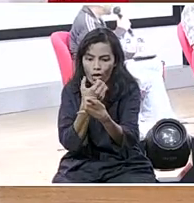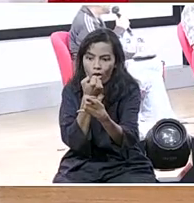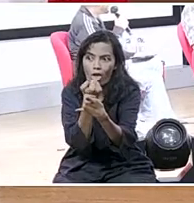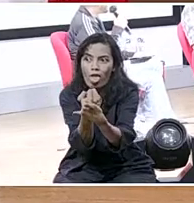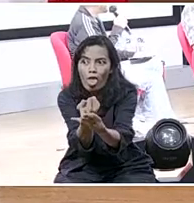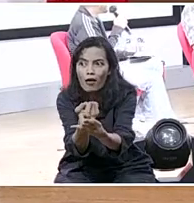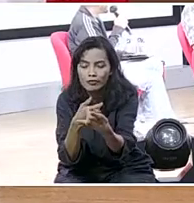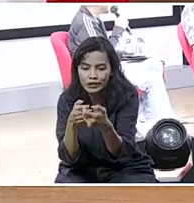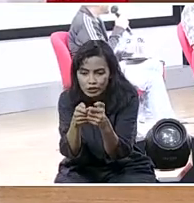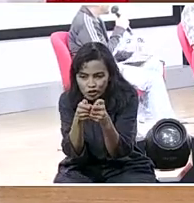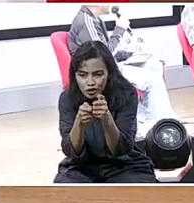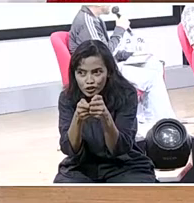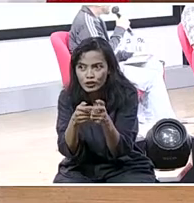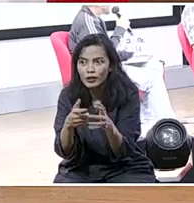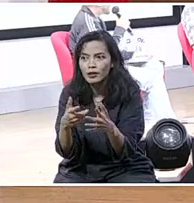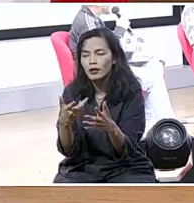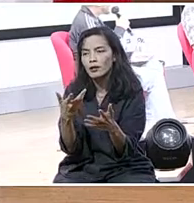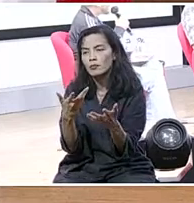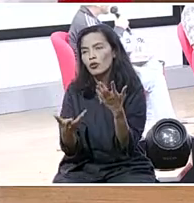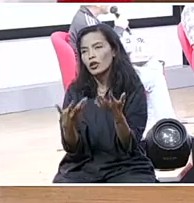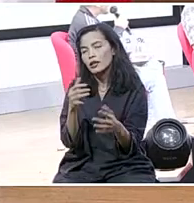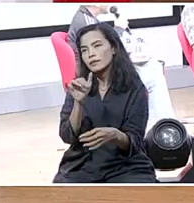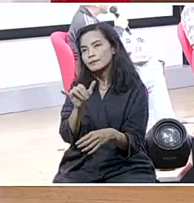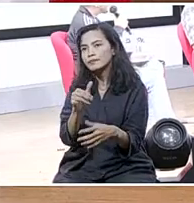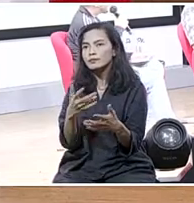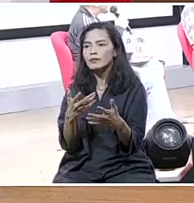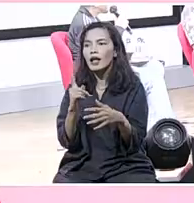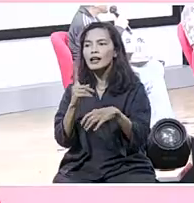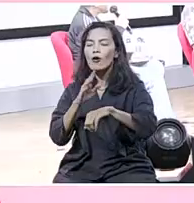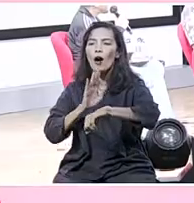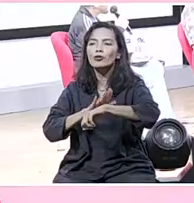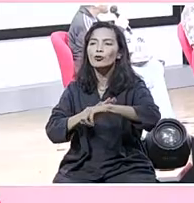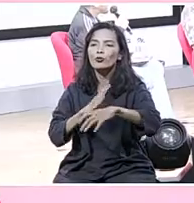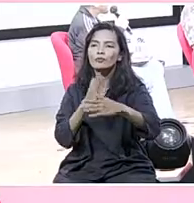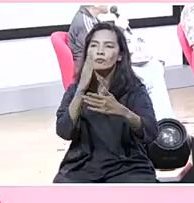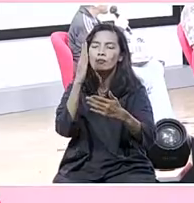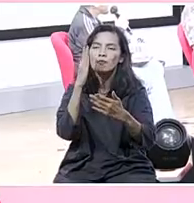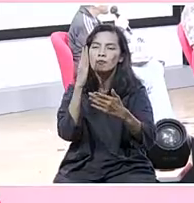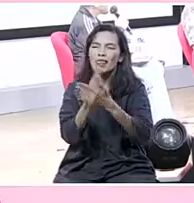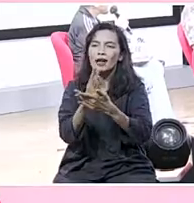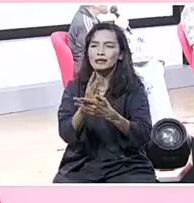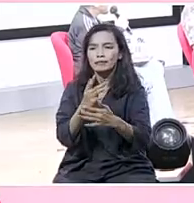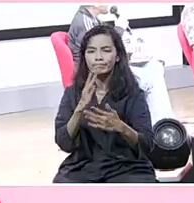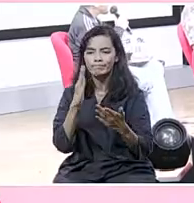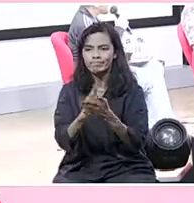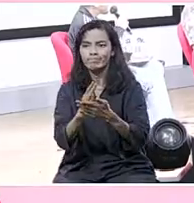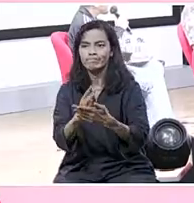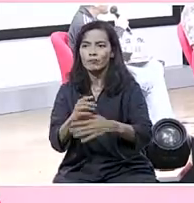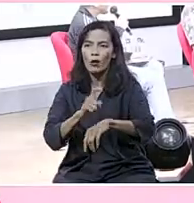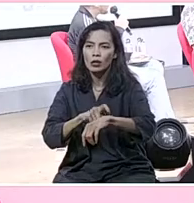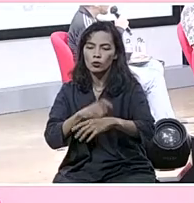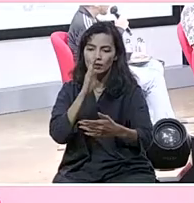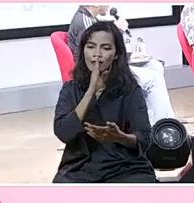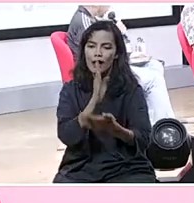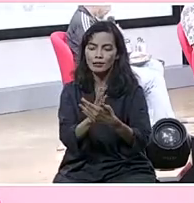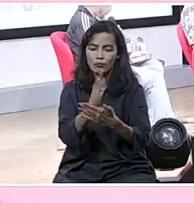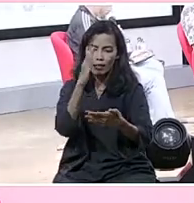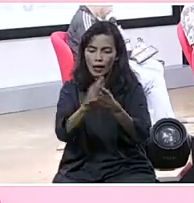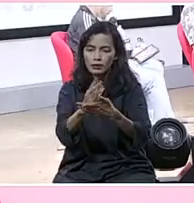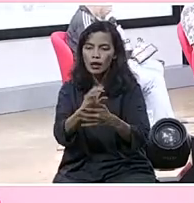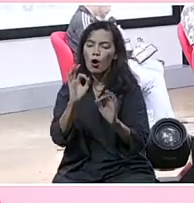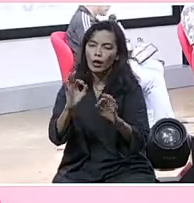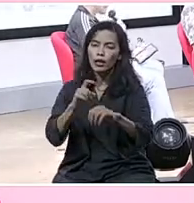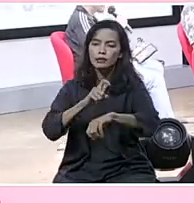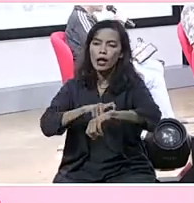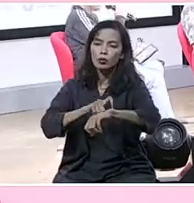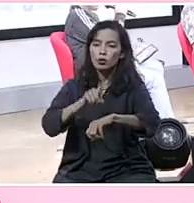say, first let me go kind of tactical, even putting like a time limit on your phone with social media, so you know like, okay, I have an